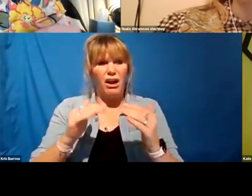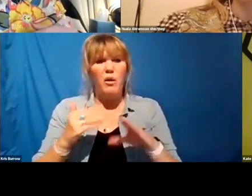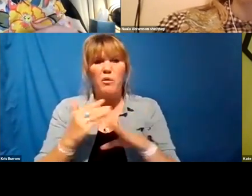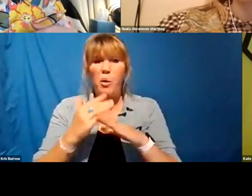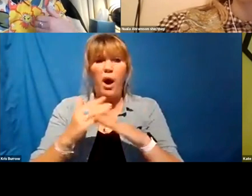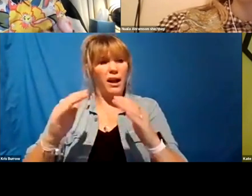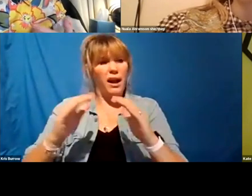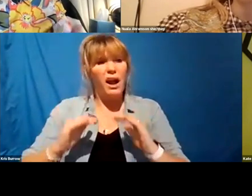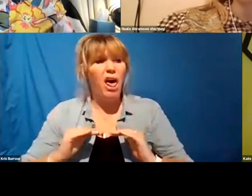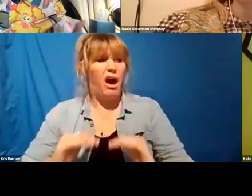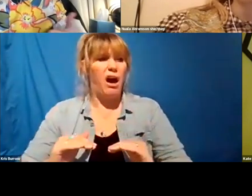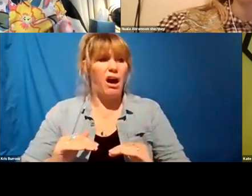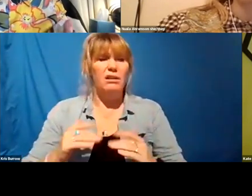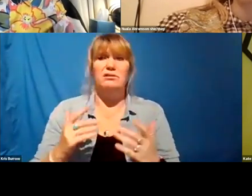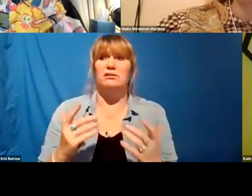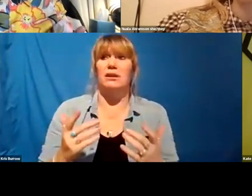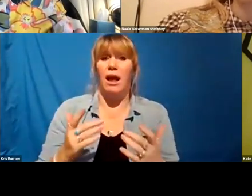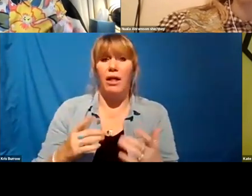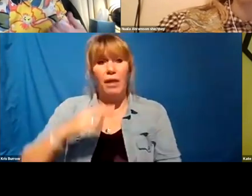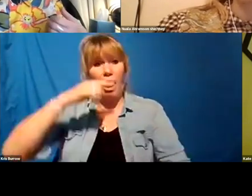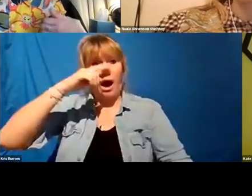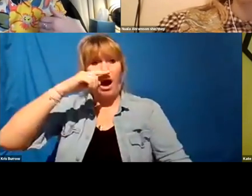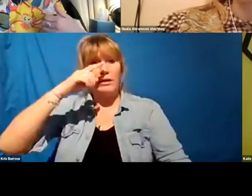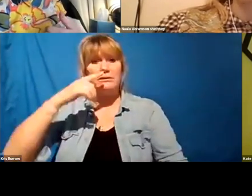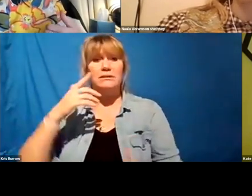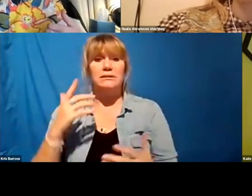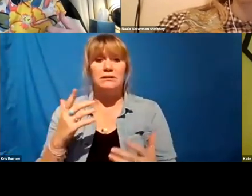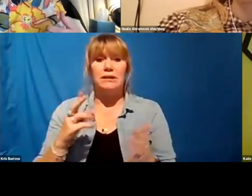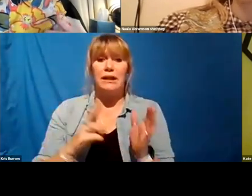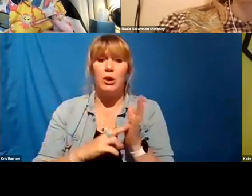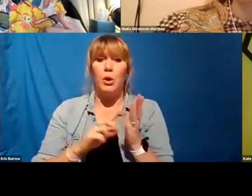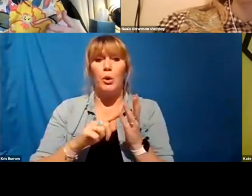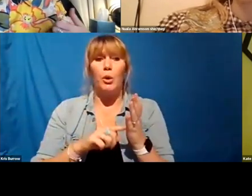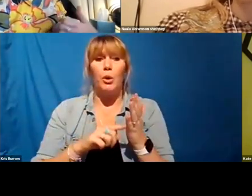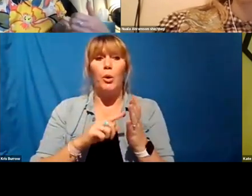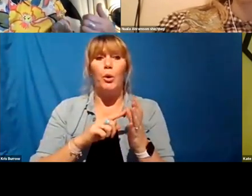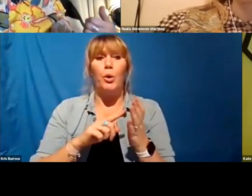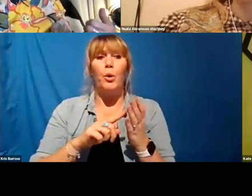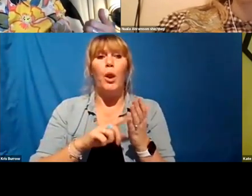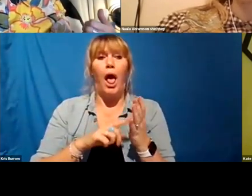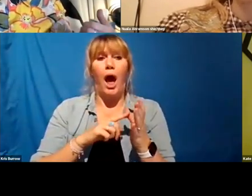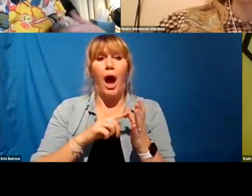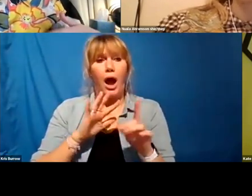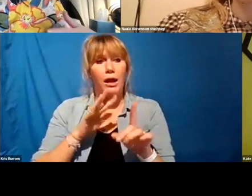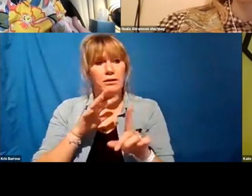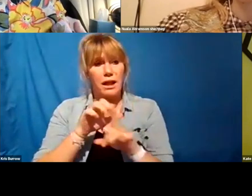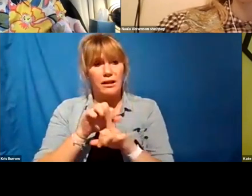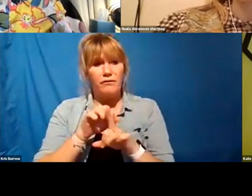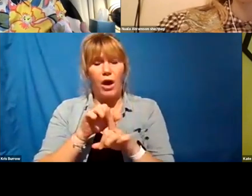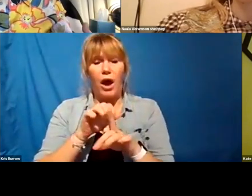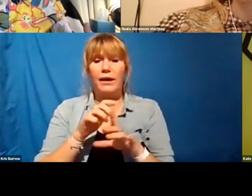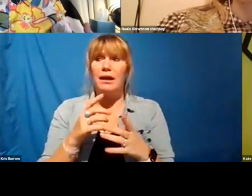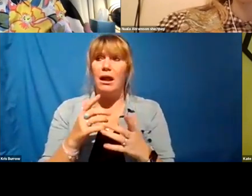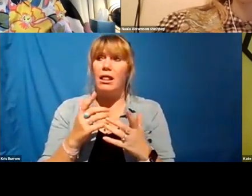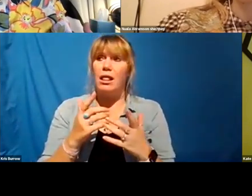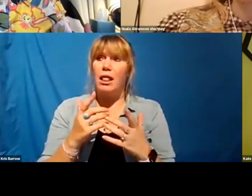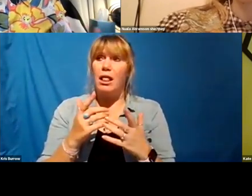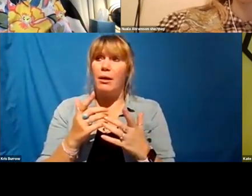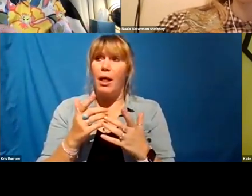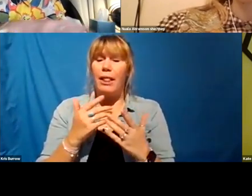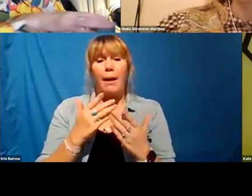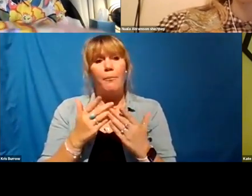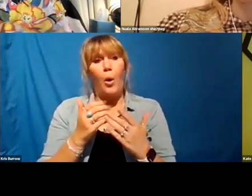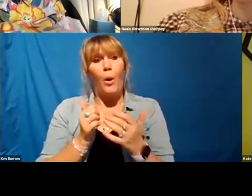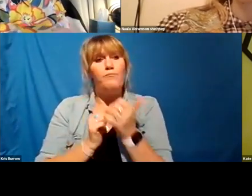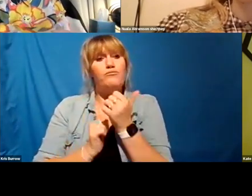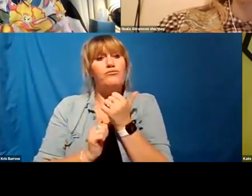the artists who very often are, as Nuala identified, you know, people who've come from, certainly not always, but often privileged